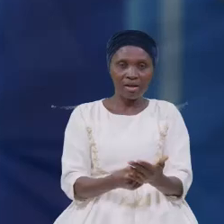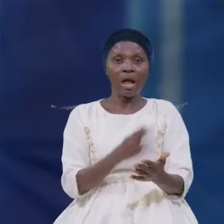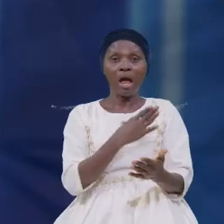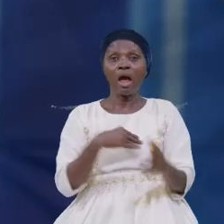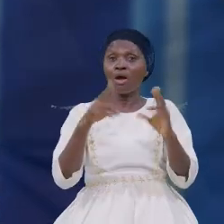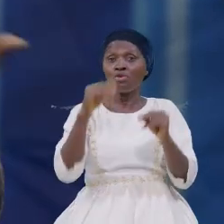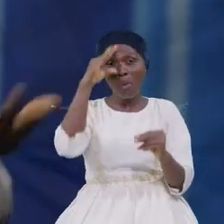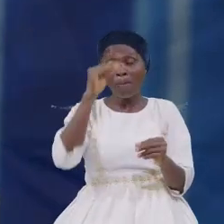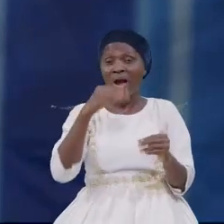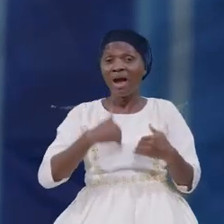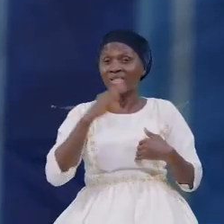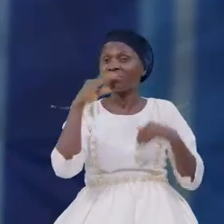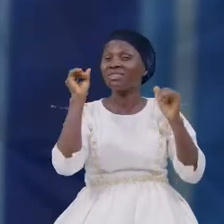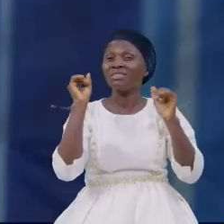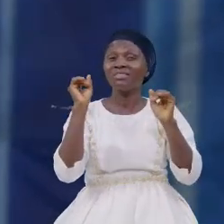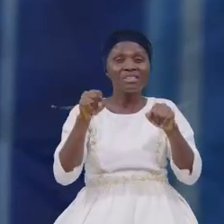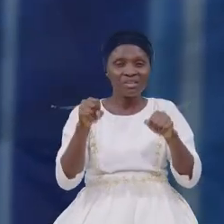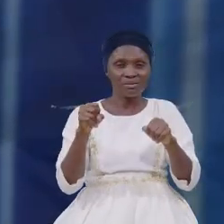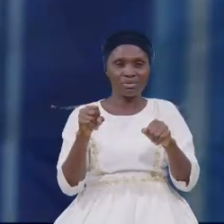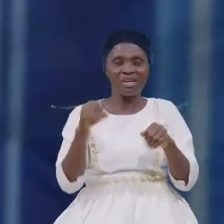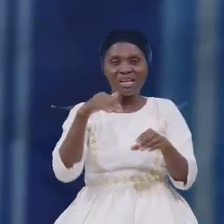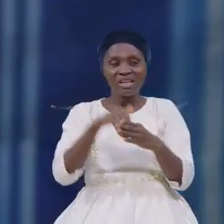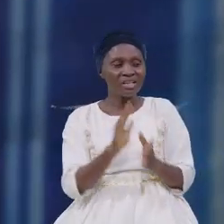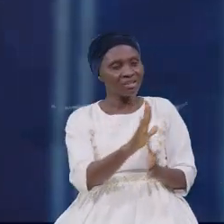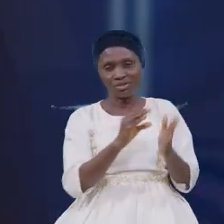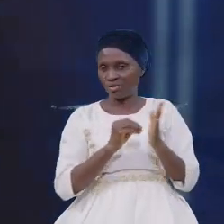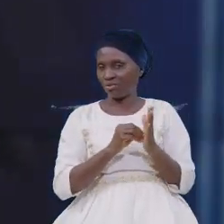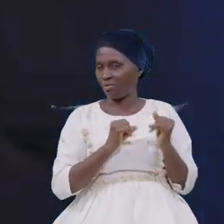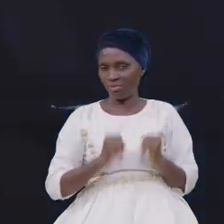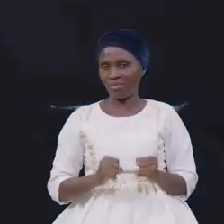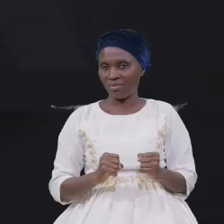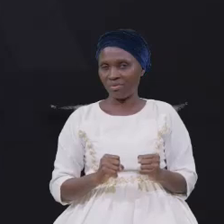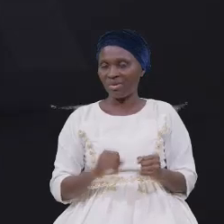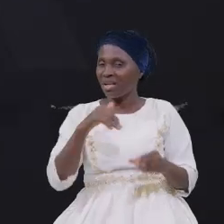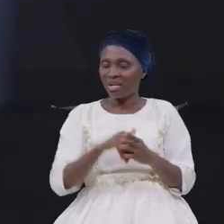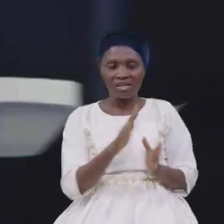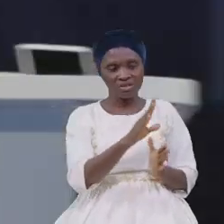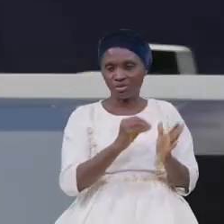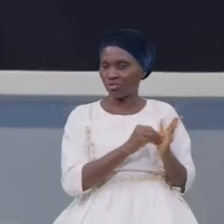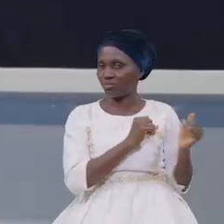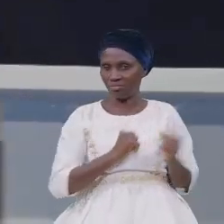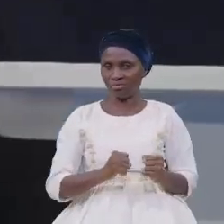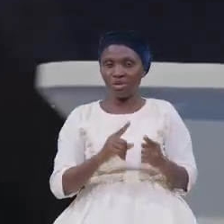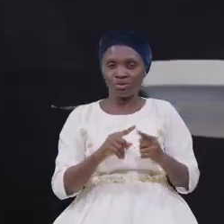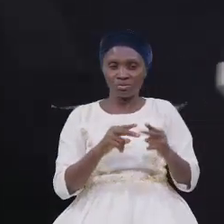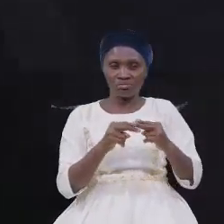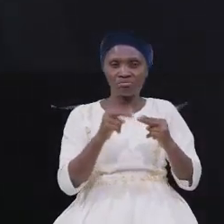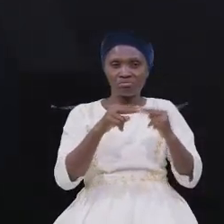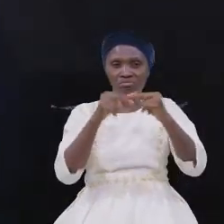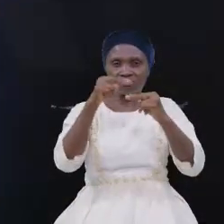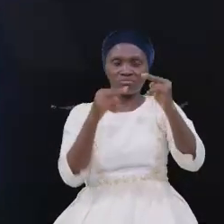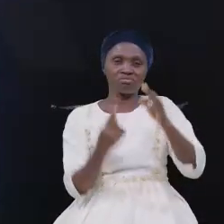able, in his own strength, in his own power, to climb out of